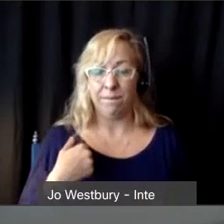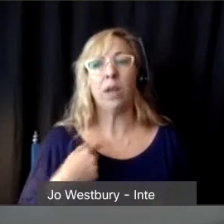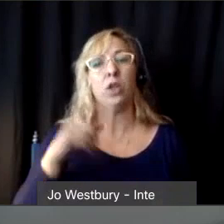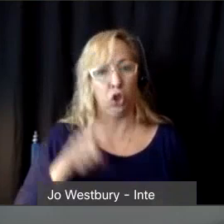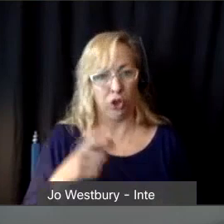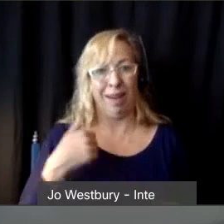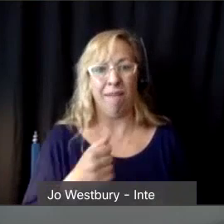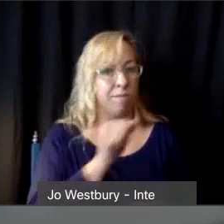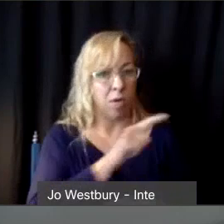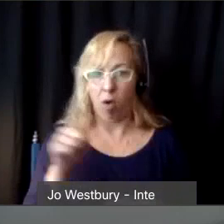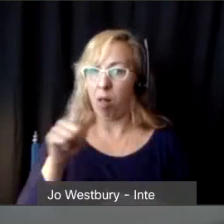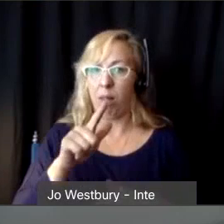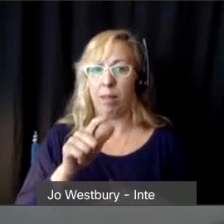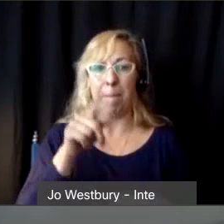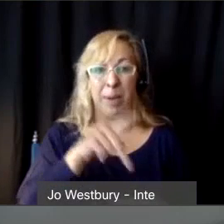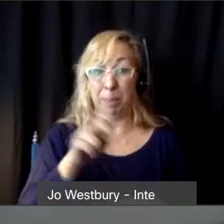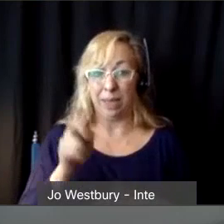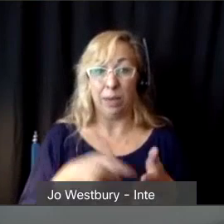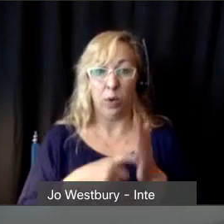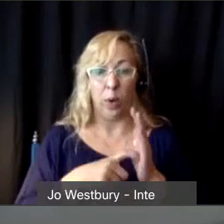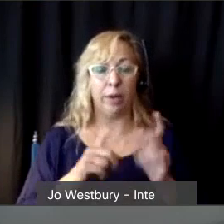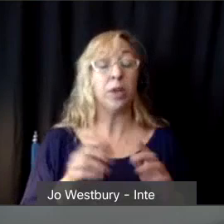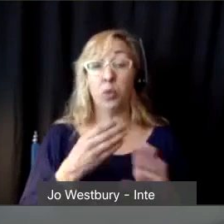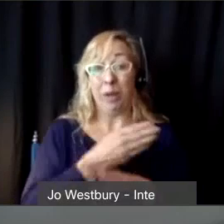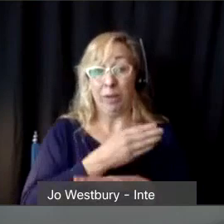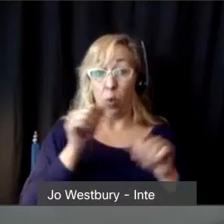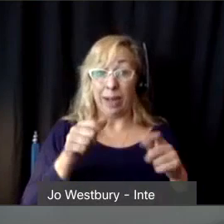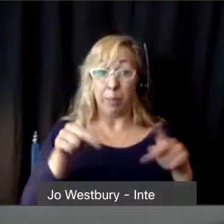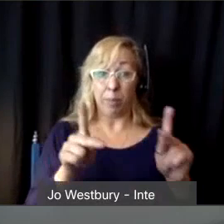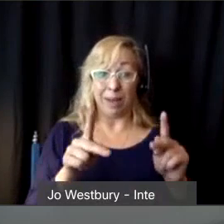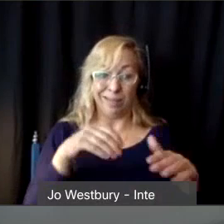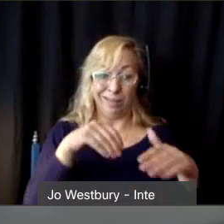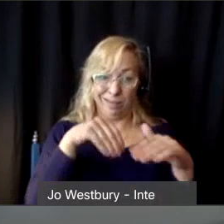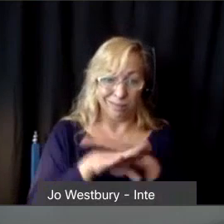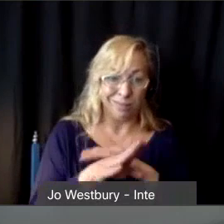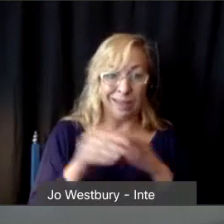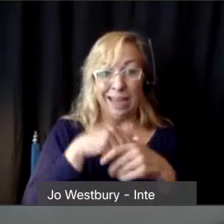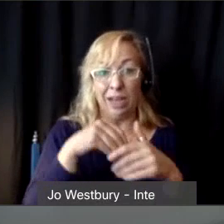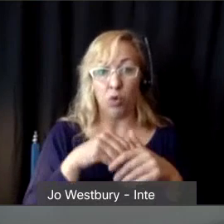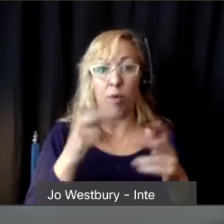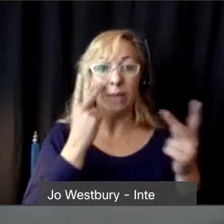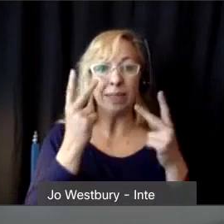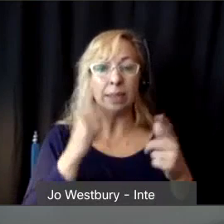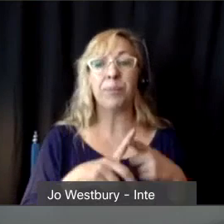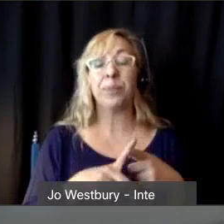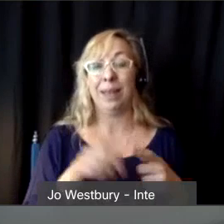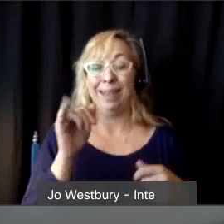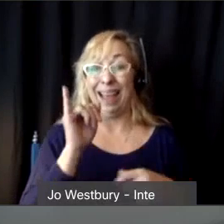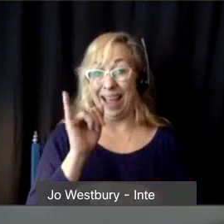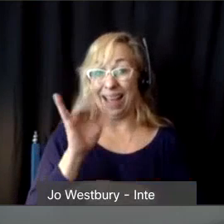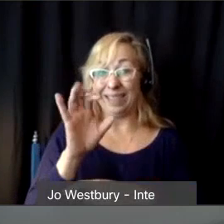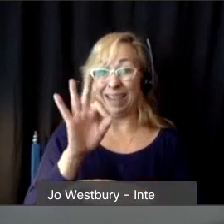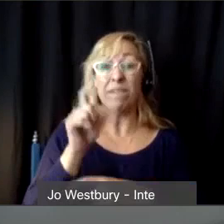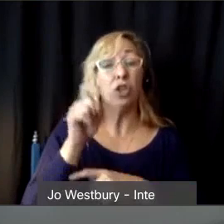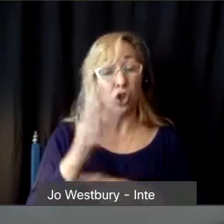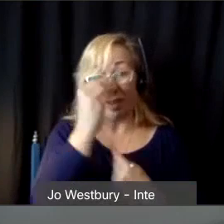Prior to initiating indoor visits, intermediate care facilities should notify families that indoor visitation